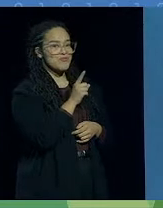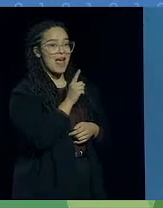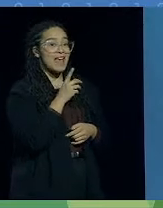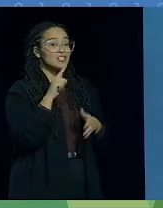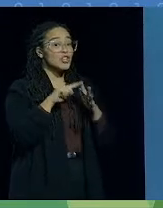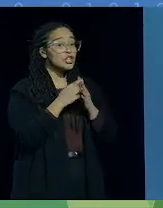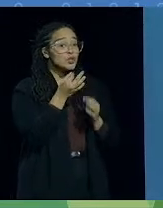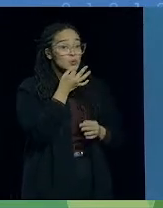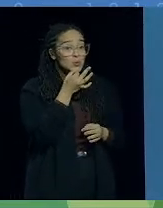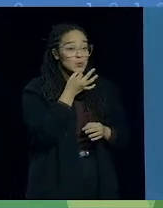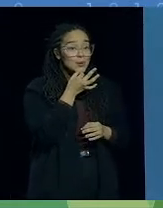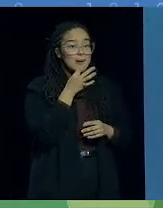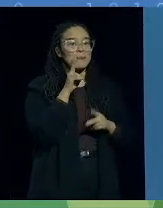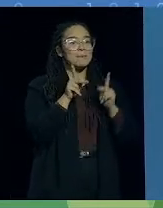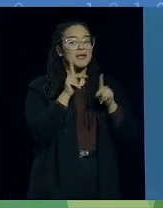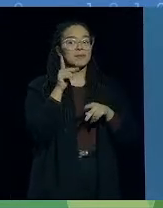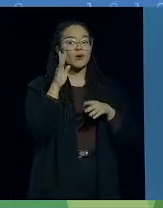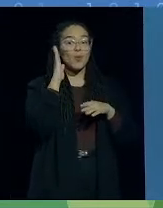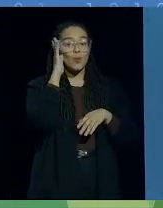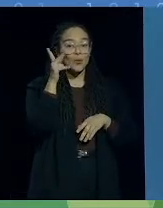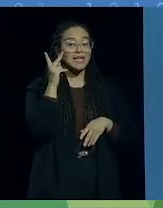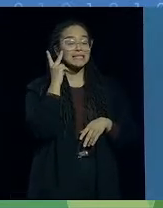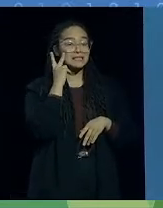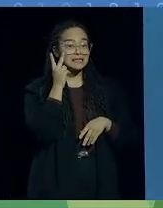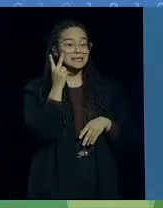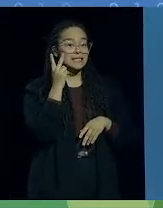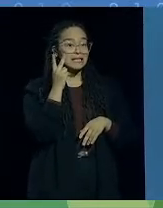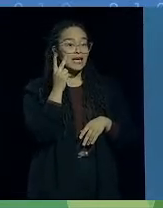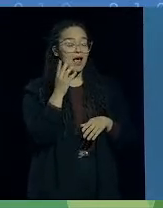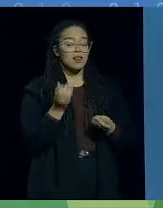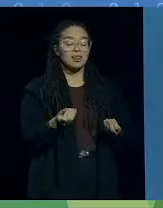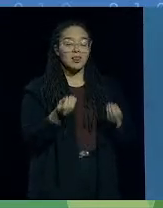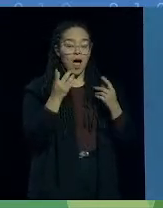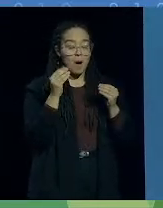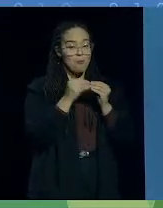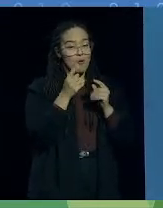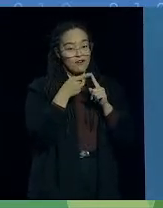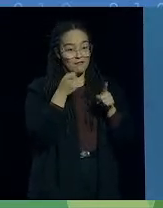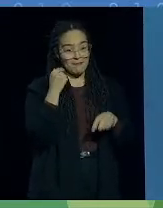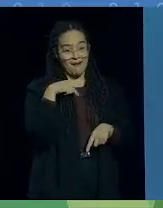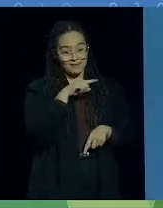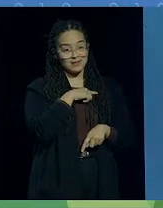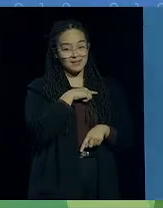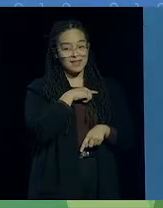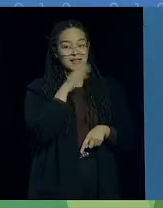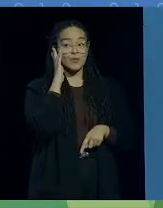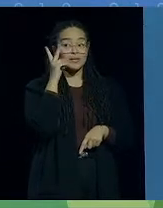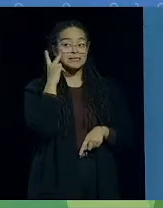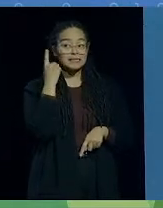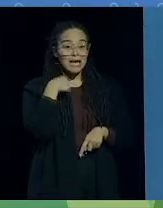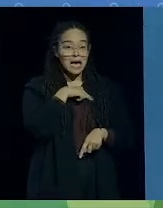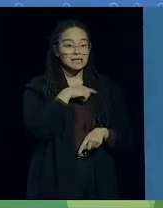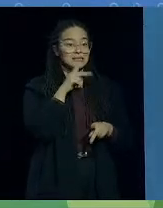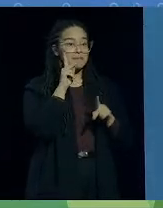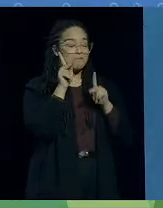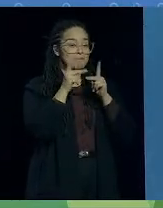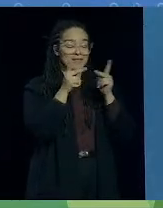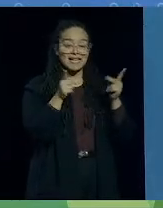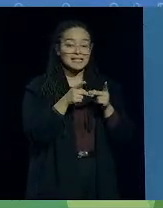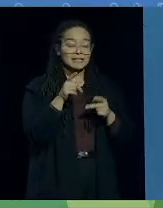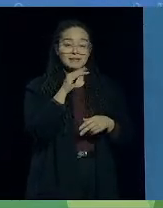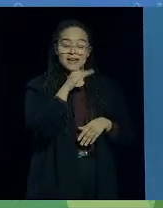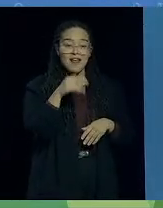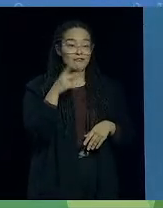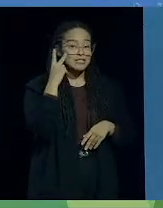shortly, people in this room here are going to be hearing a lot more from us. They'll also be seeing us in places that they've